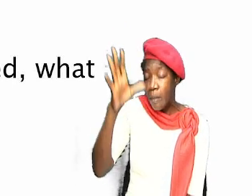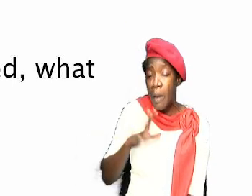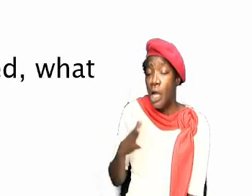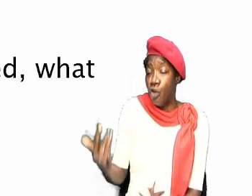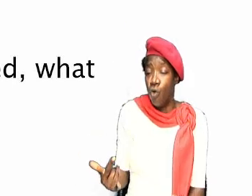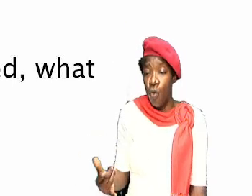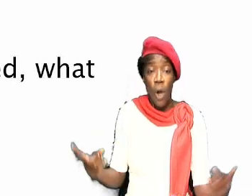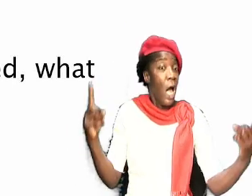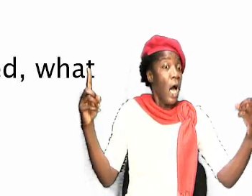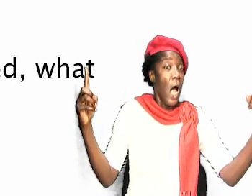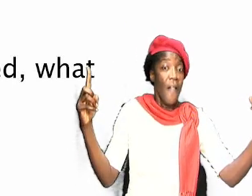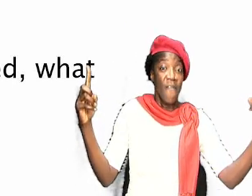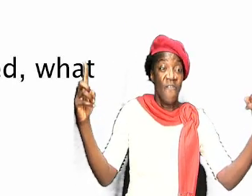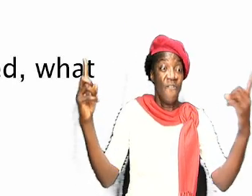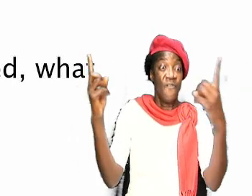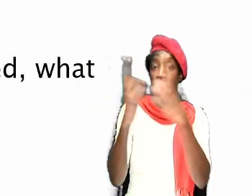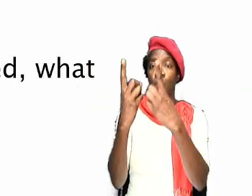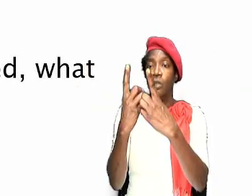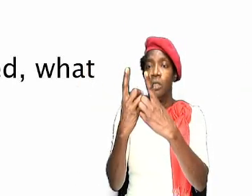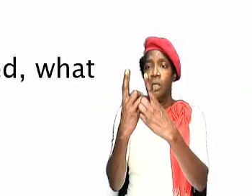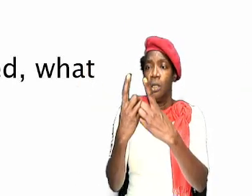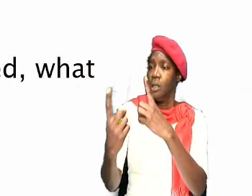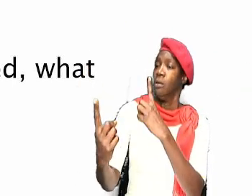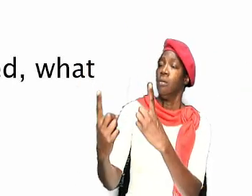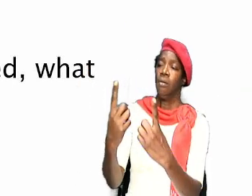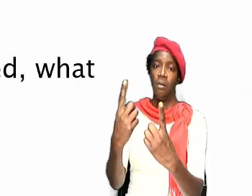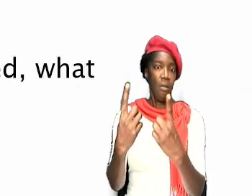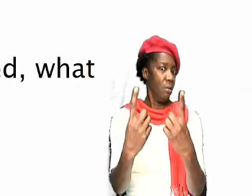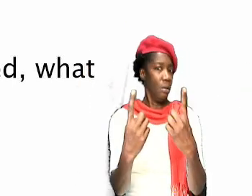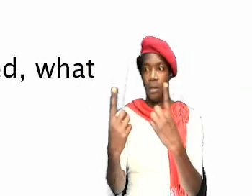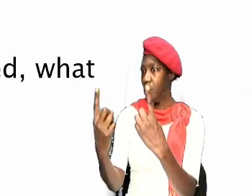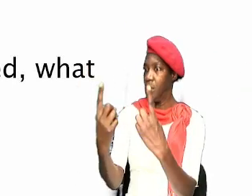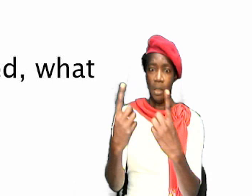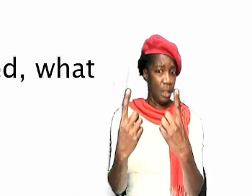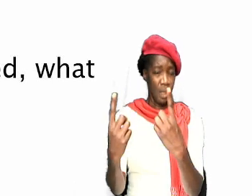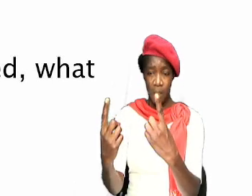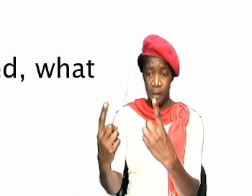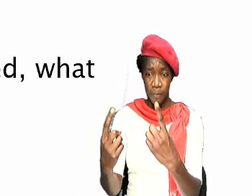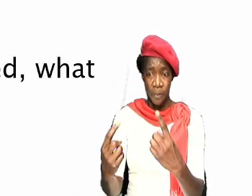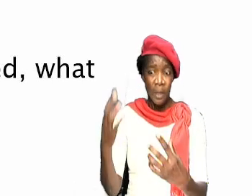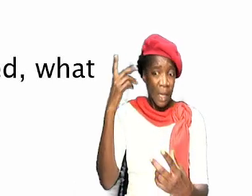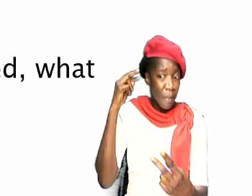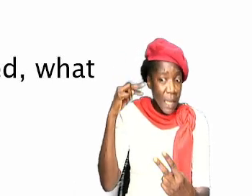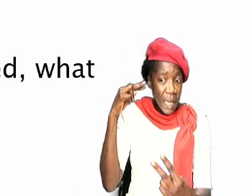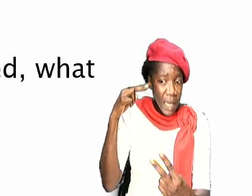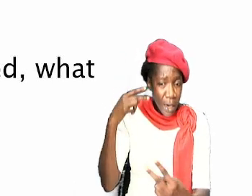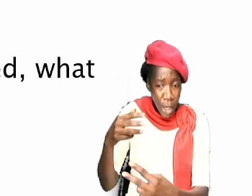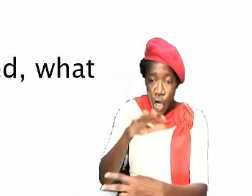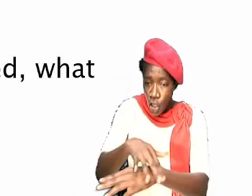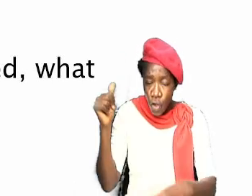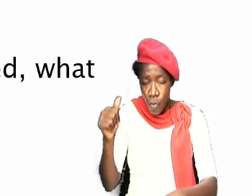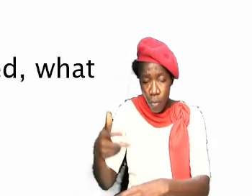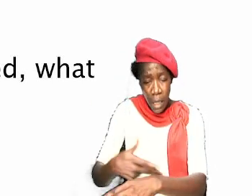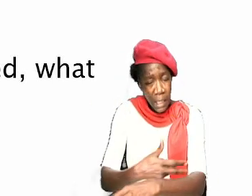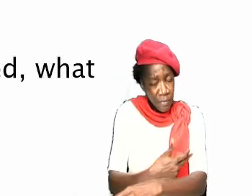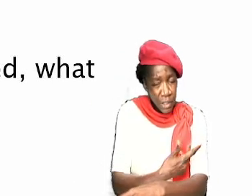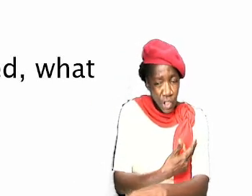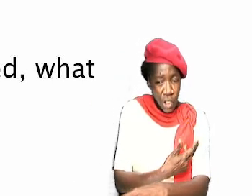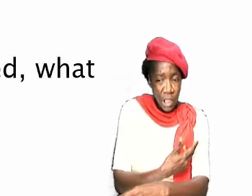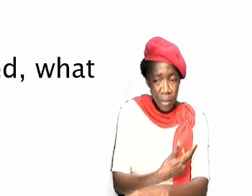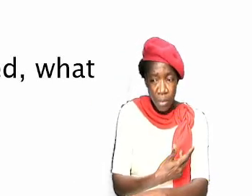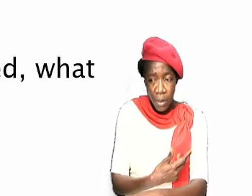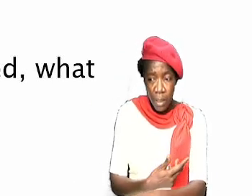confronted after the prophet heard the bleating of the sheep and the oxen. The man was now being confronted.